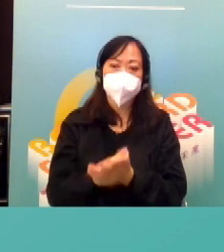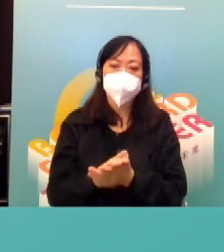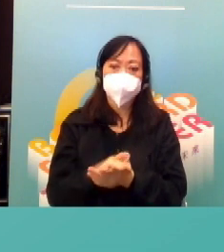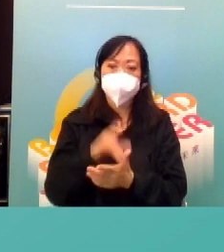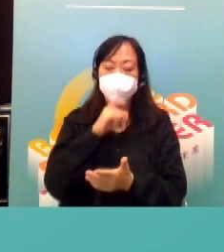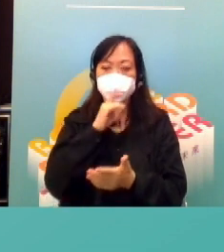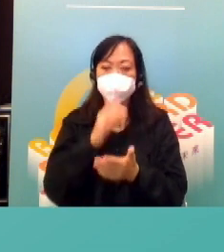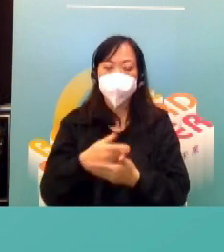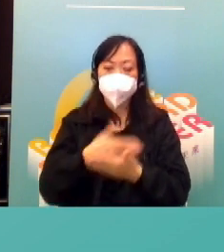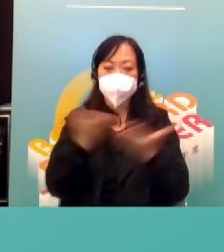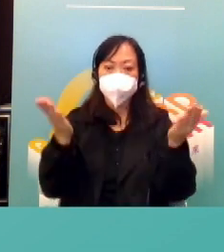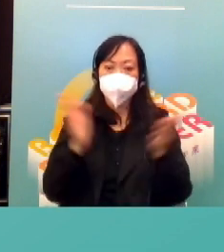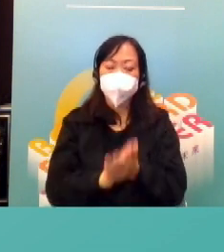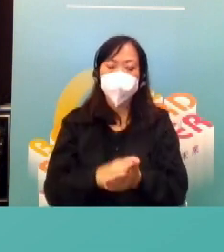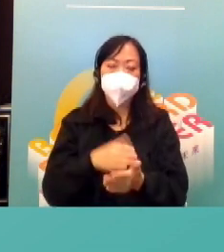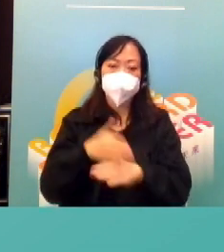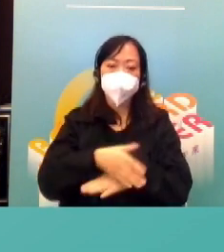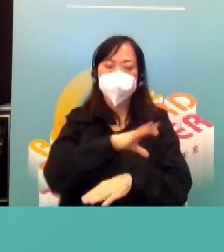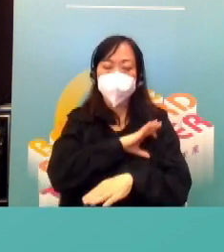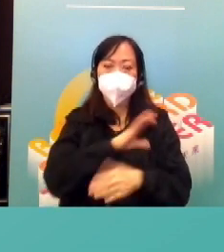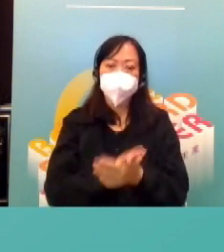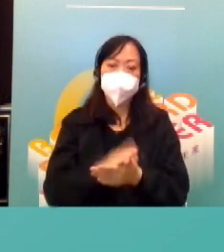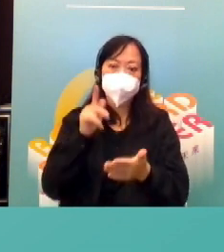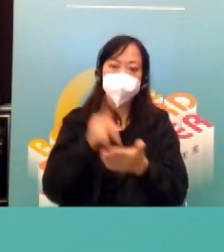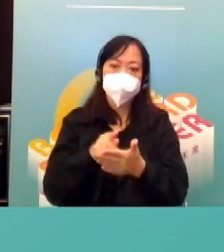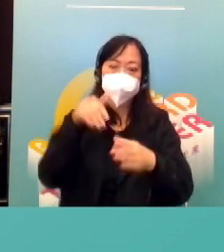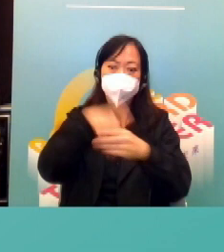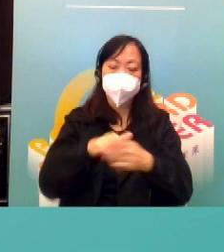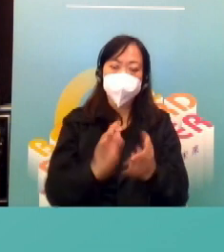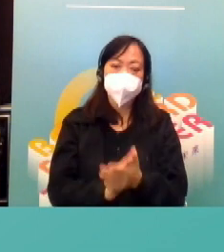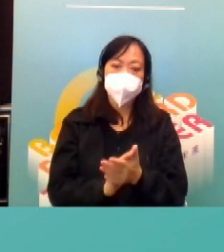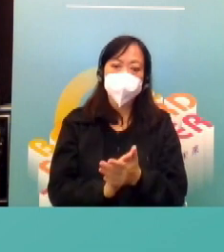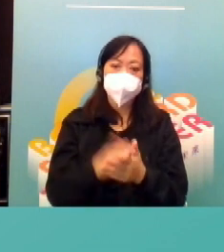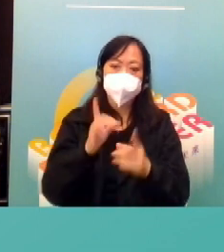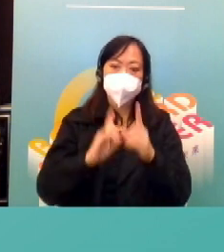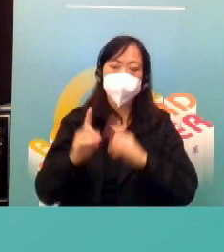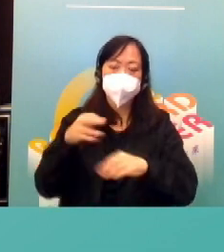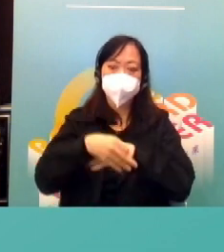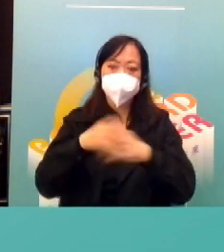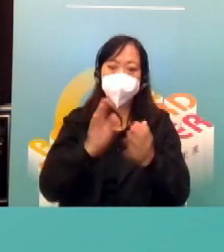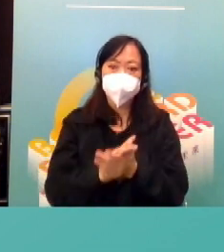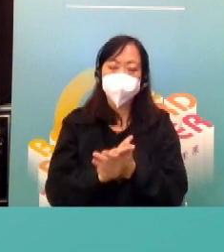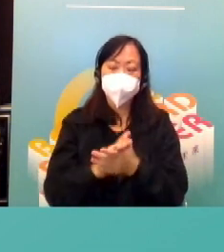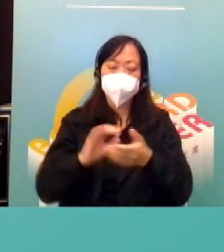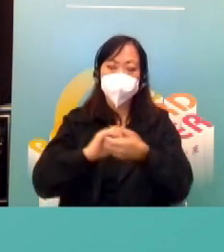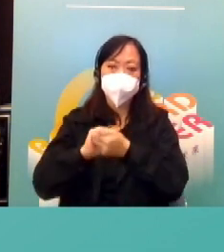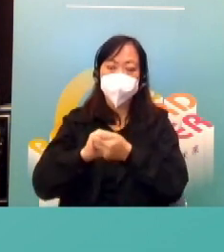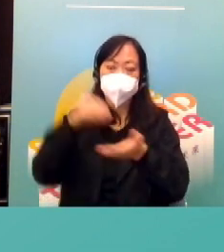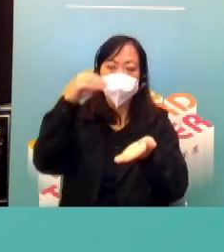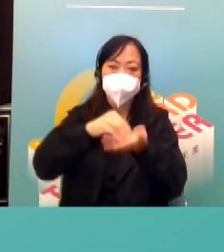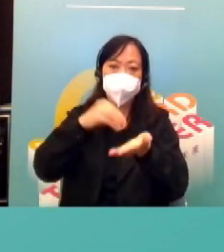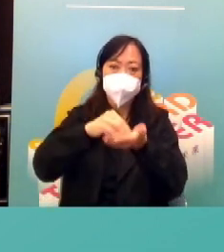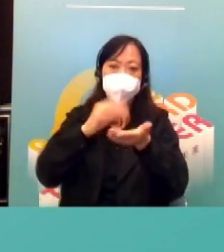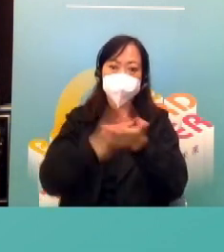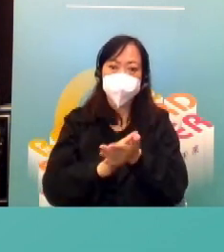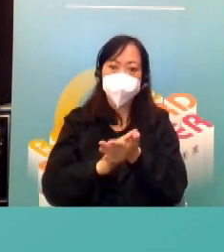where an organization is paying for outcomes. Now, to illustrate this further, let's think about how the model